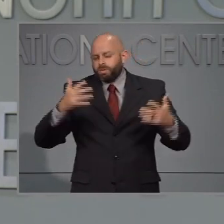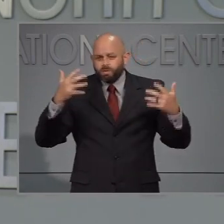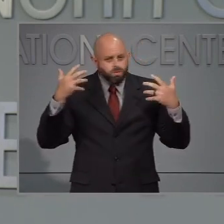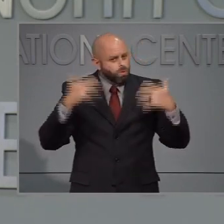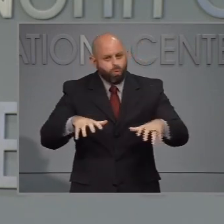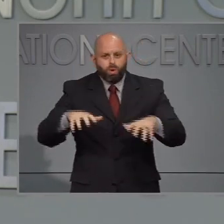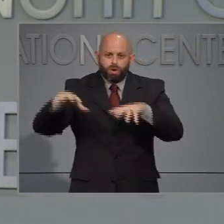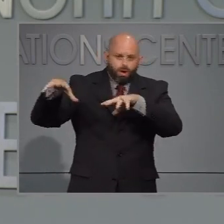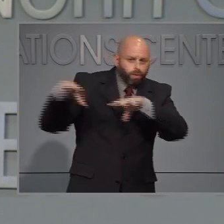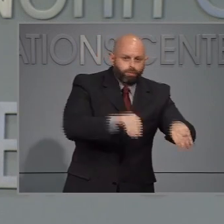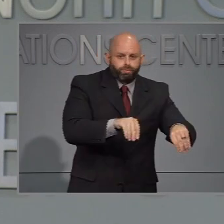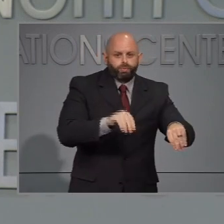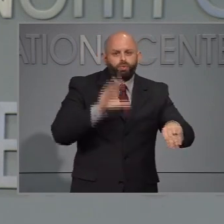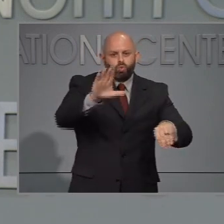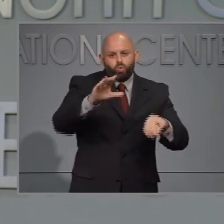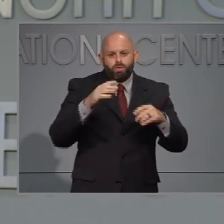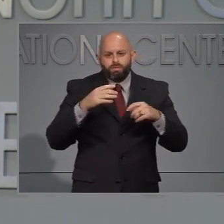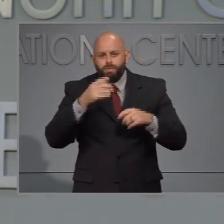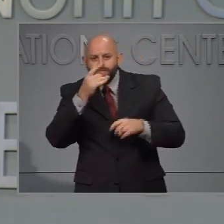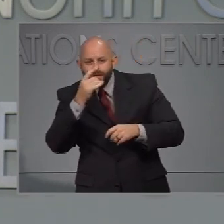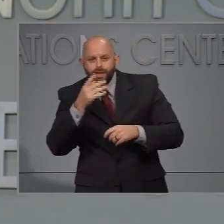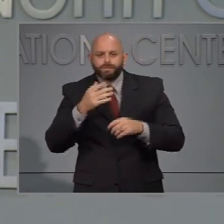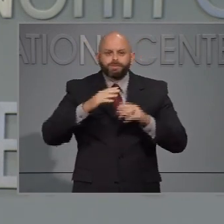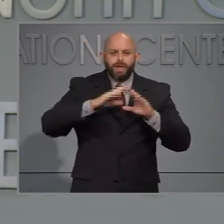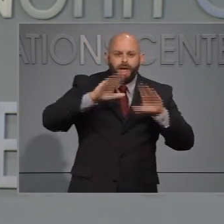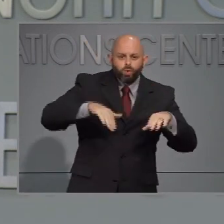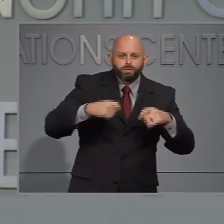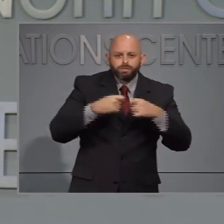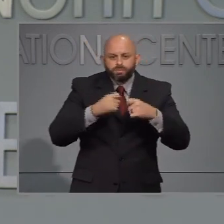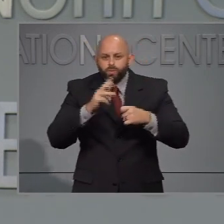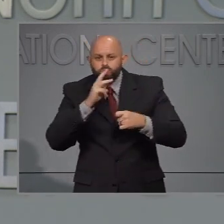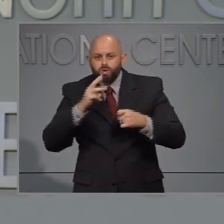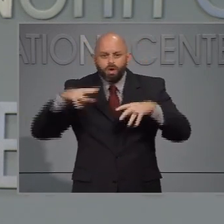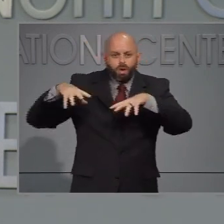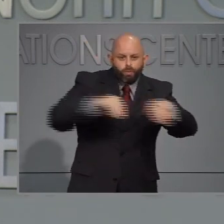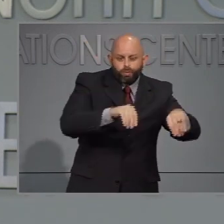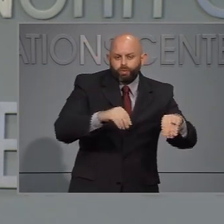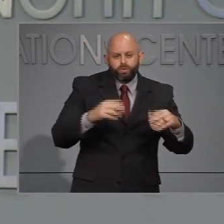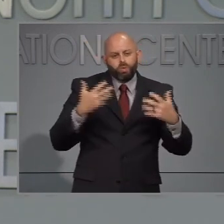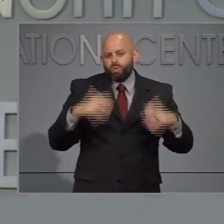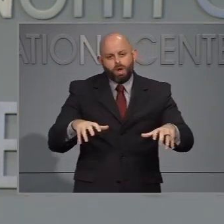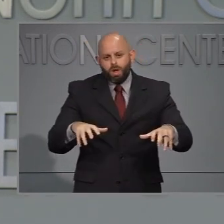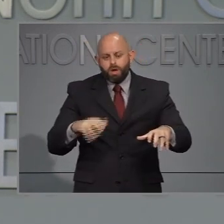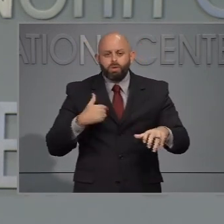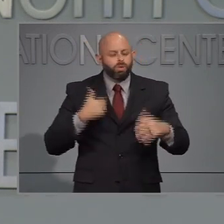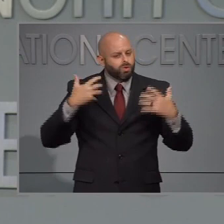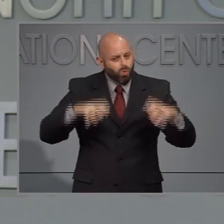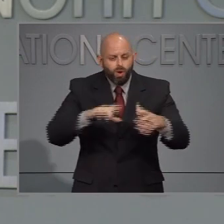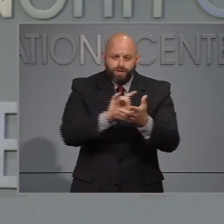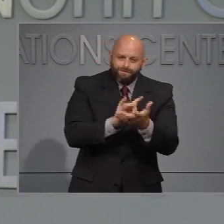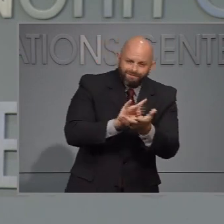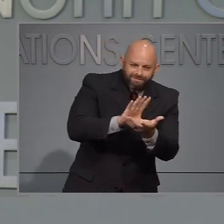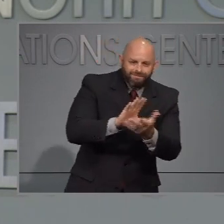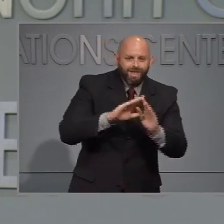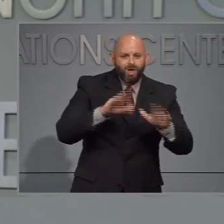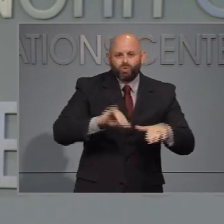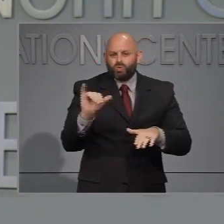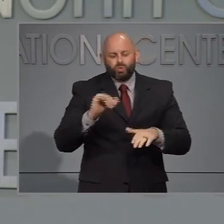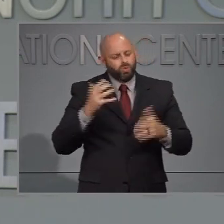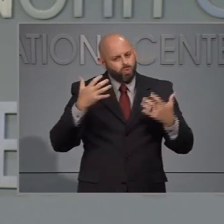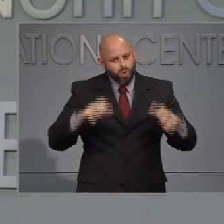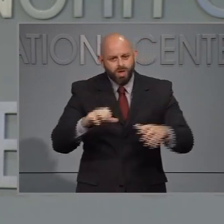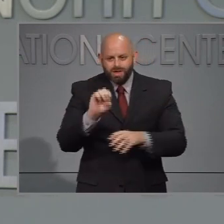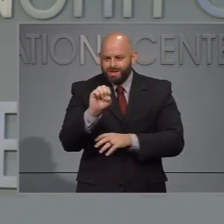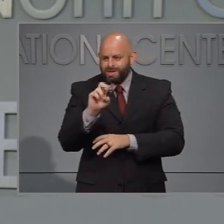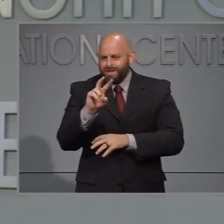or evictions. And the idea of this CARES Act money would be to make direct payments to utility companies